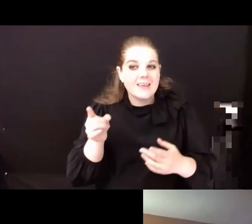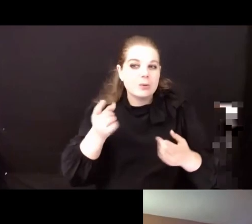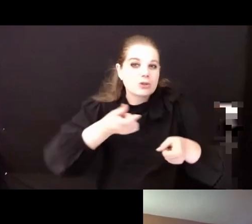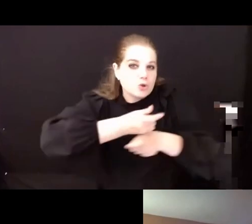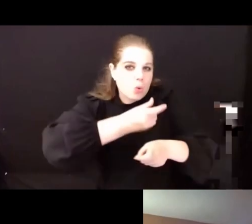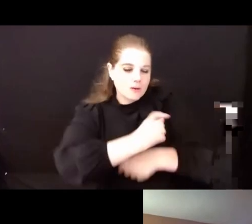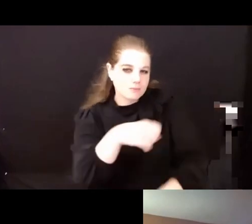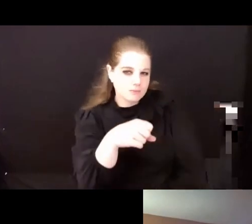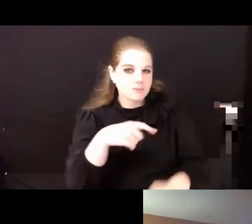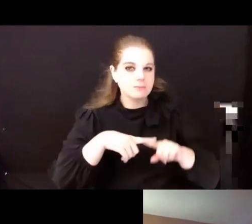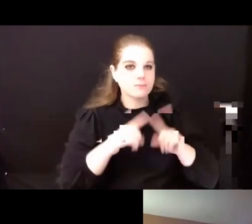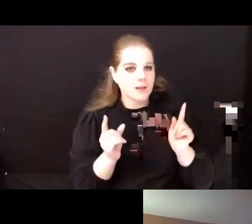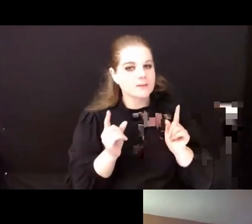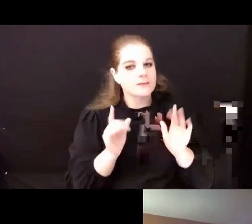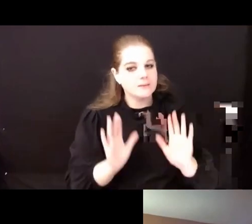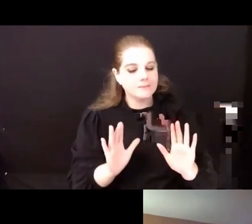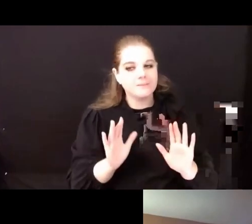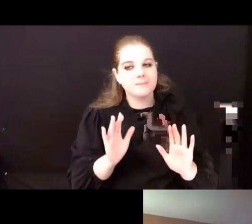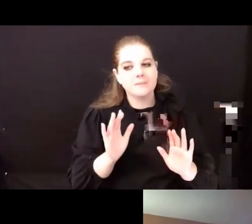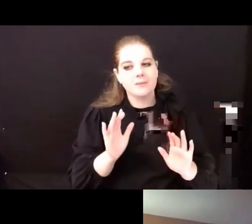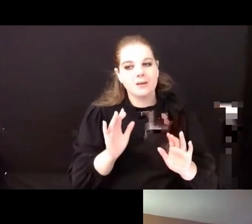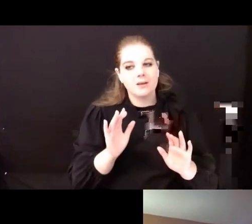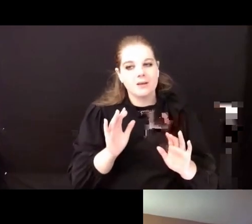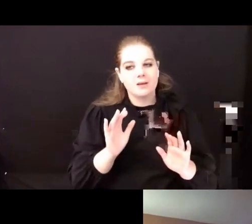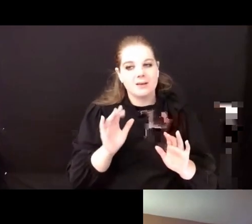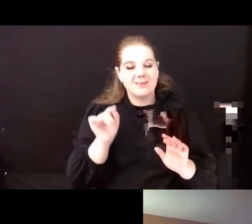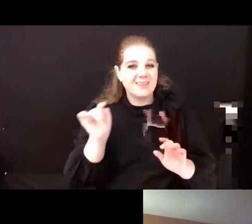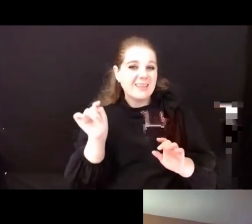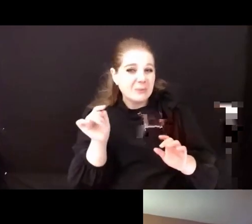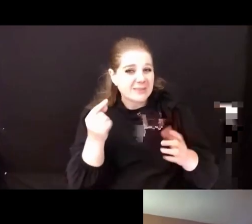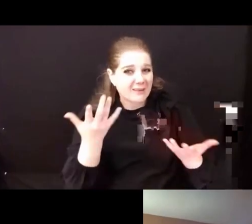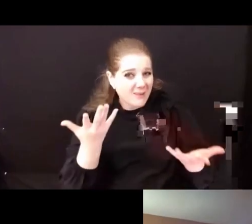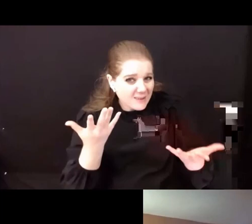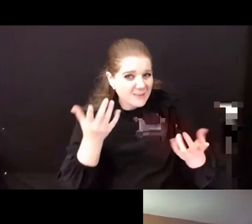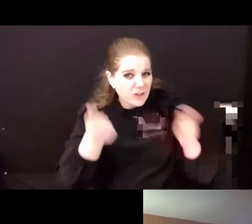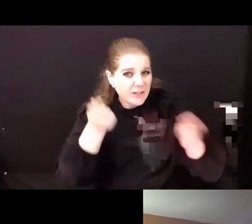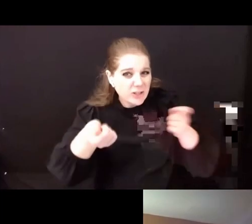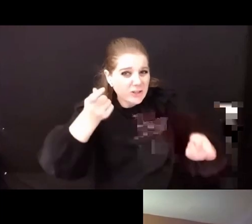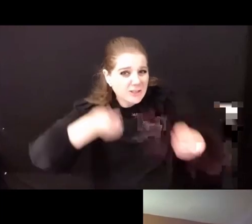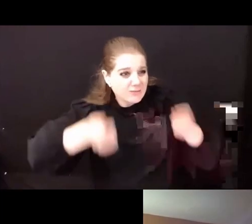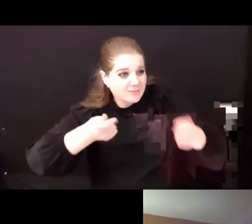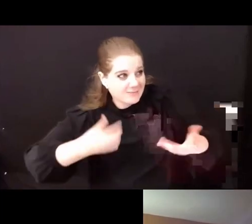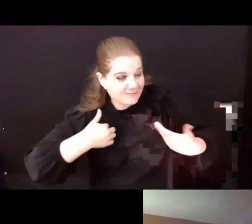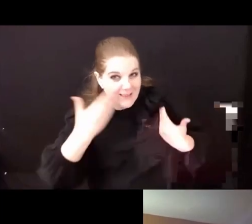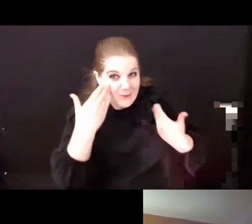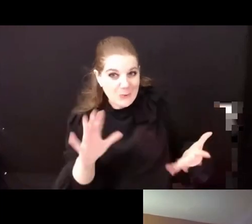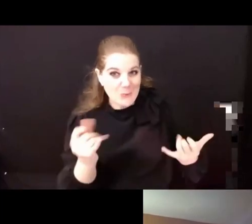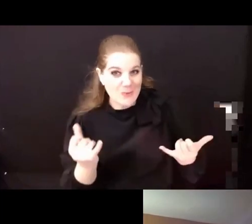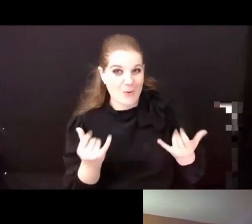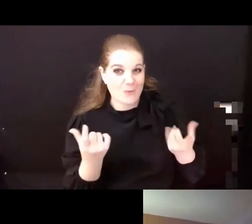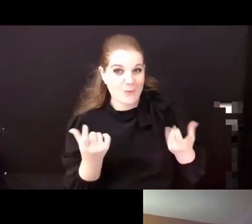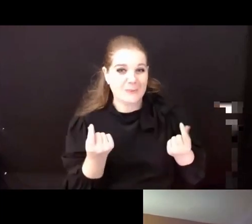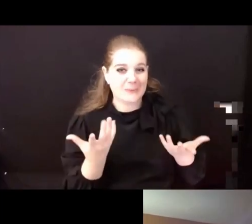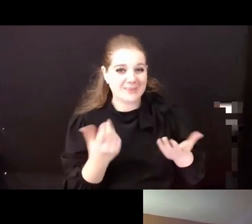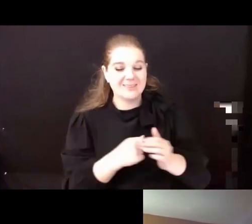but just that it changes from day to day, week to week. Again, I go